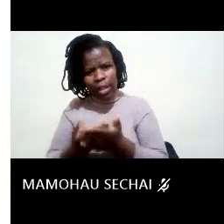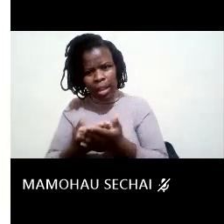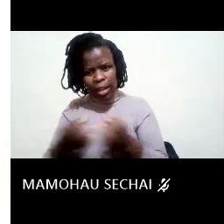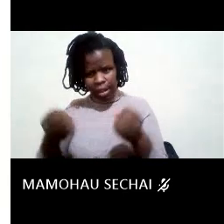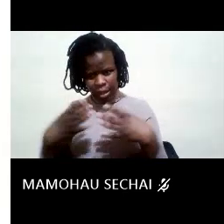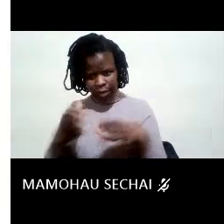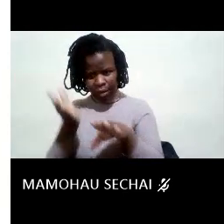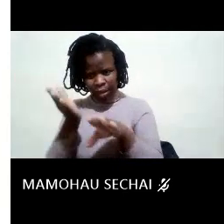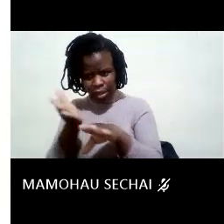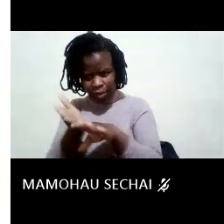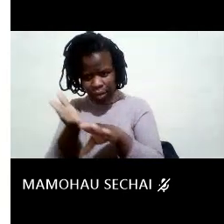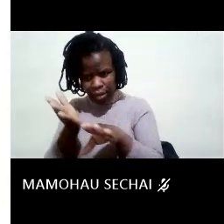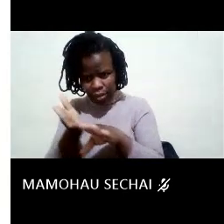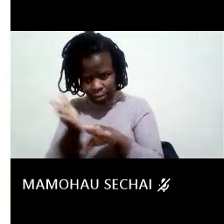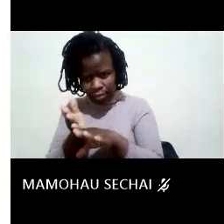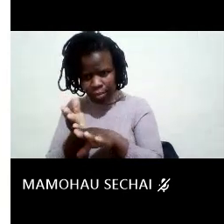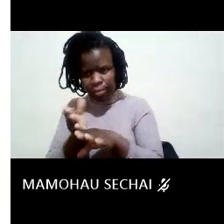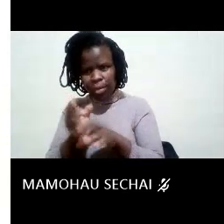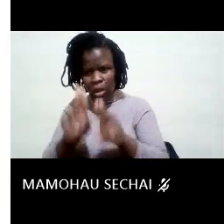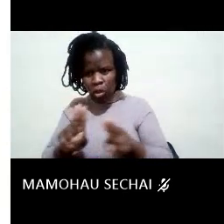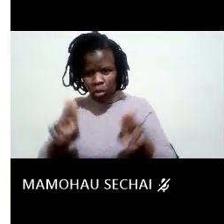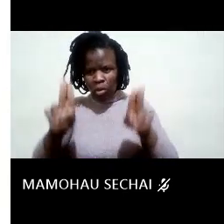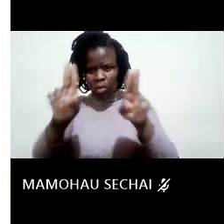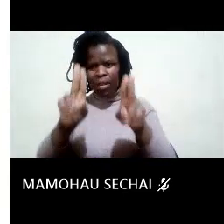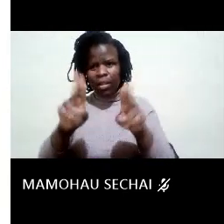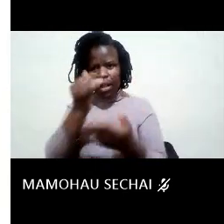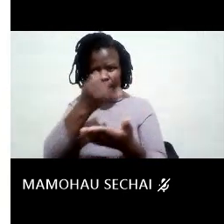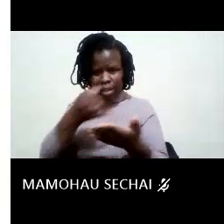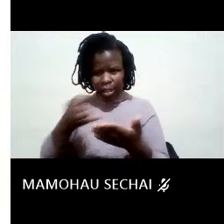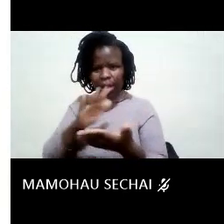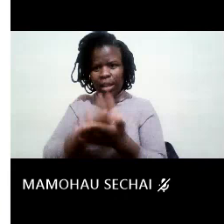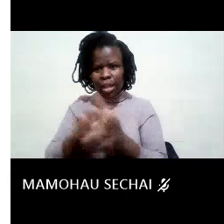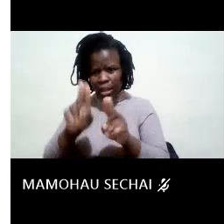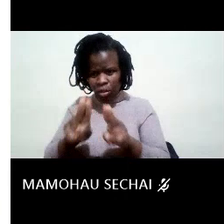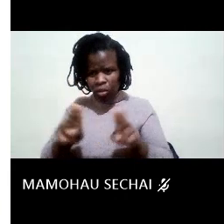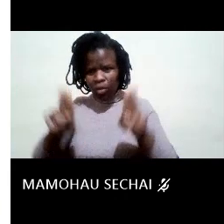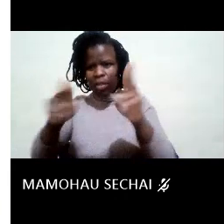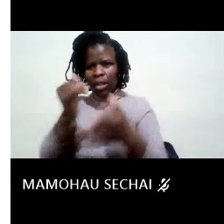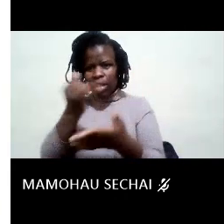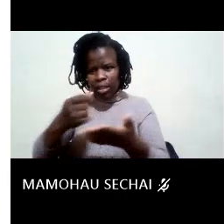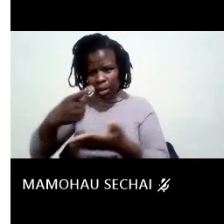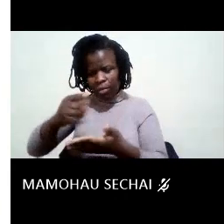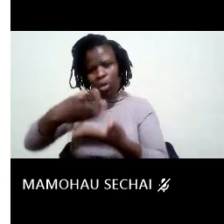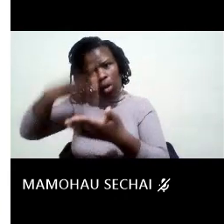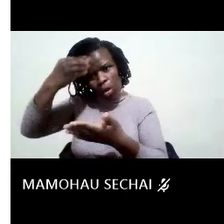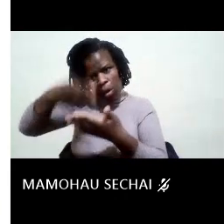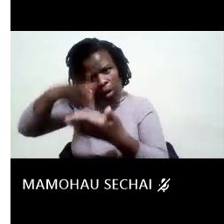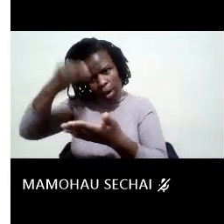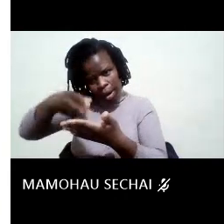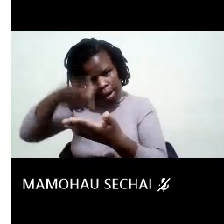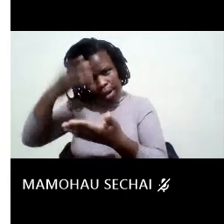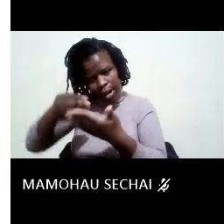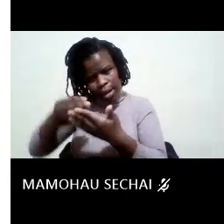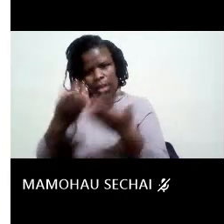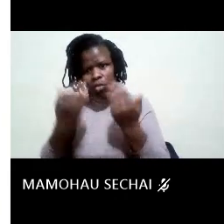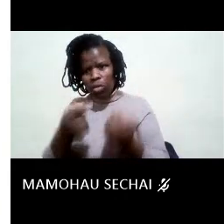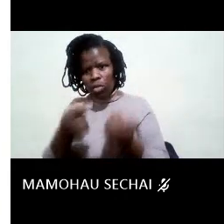differentiation and universal design for learning. Now, sometimes it is used interchangeably, but they